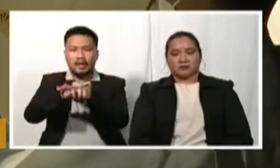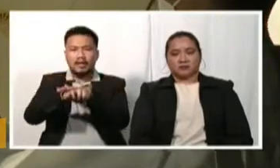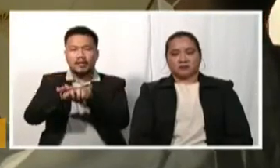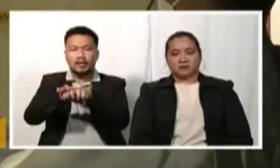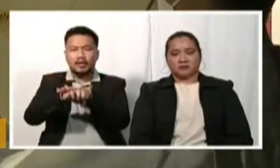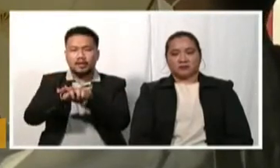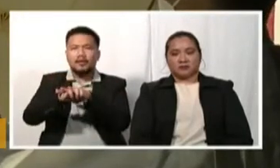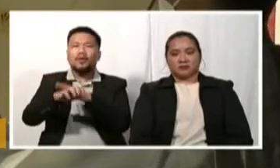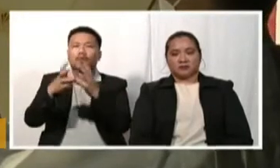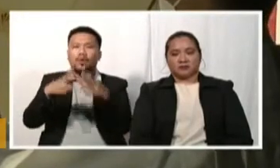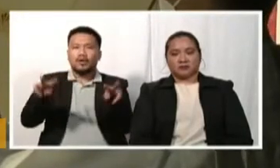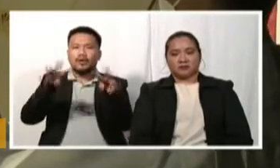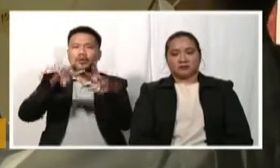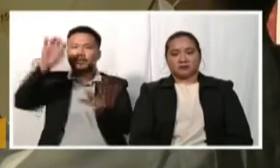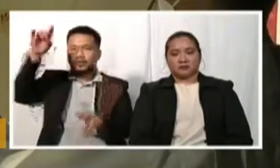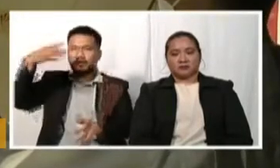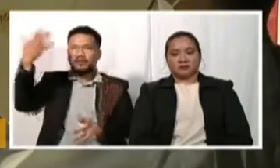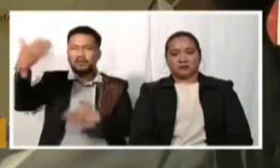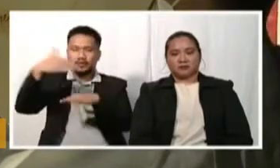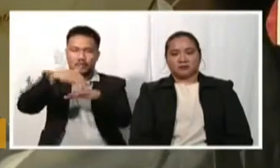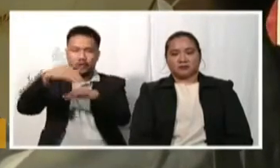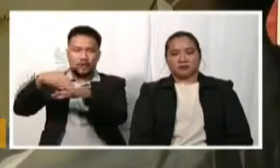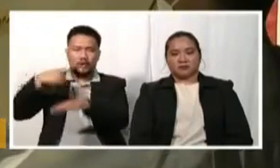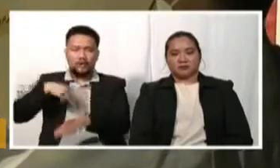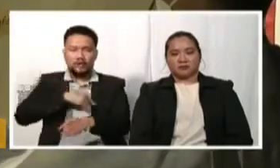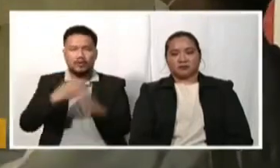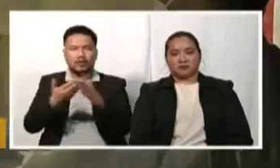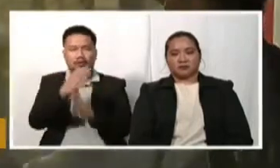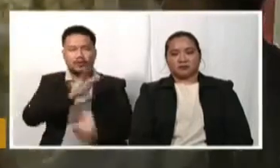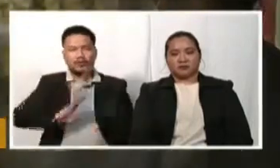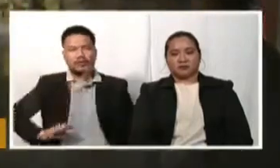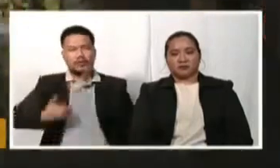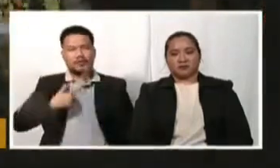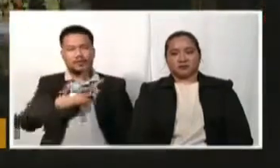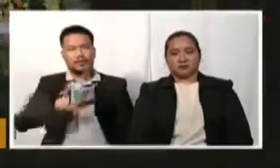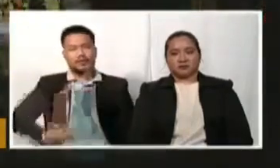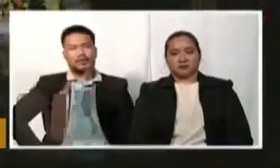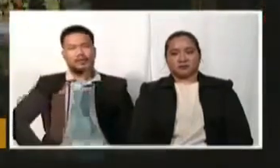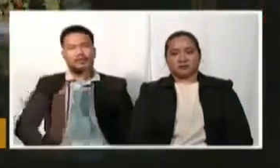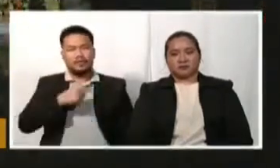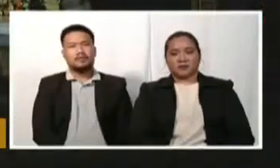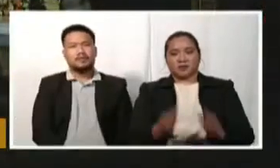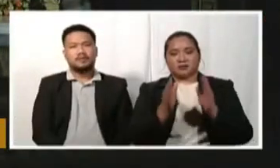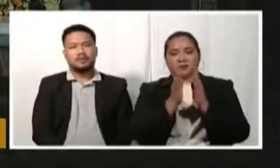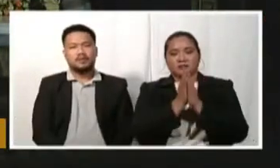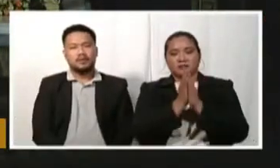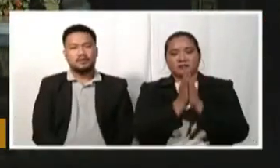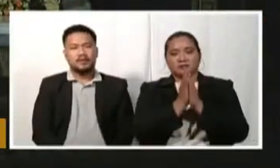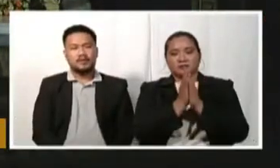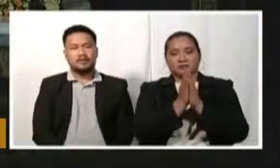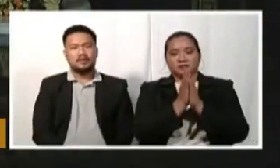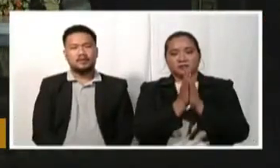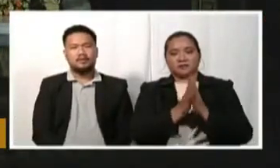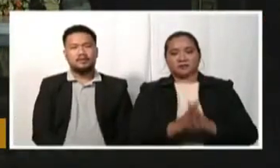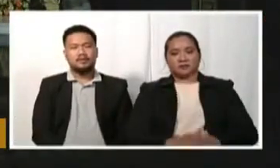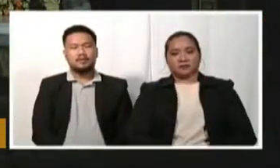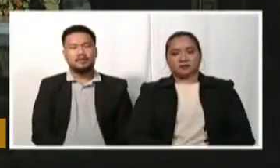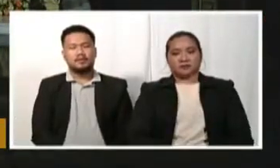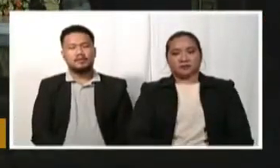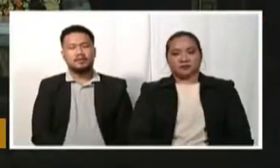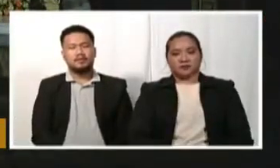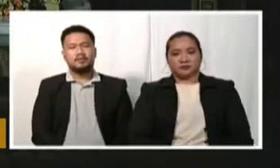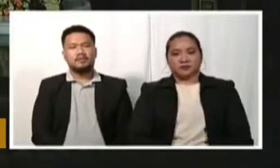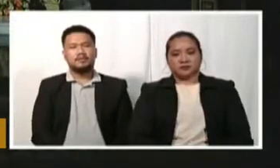you call them, through Christ our Lord. Amen. Please be seated.